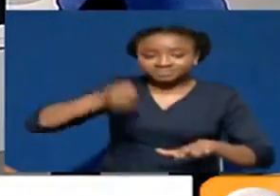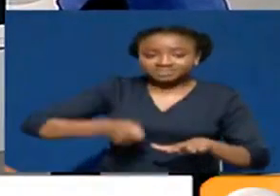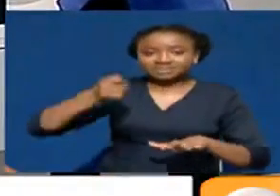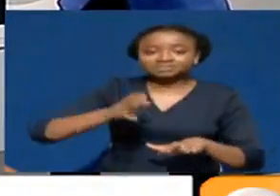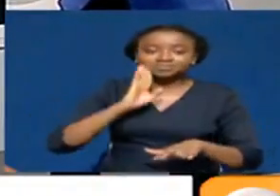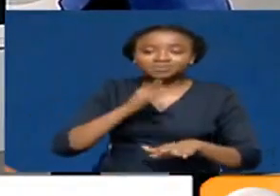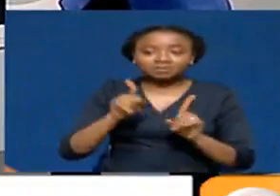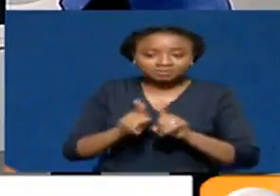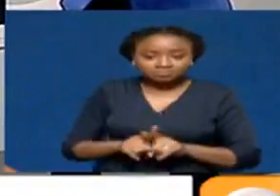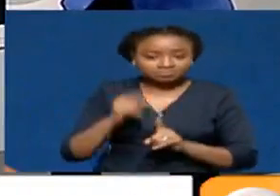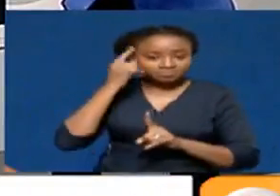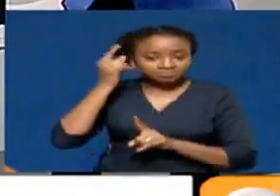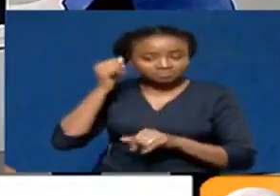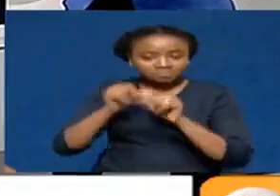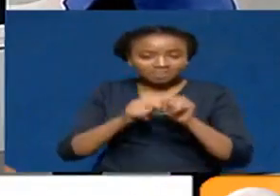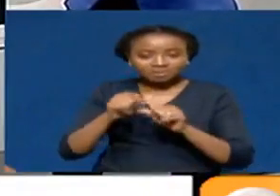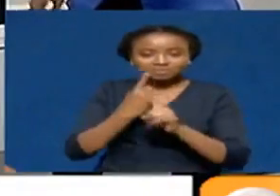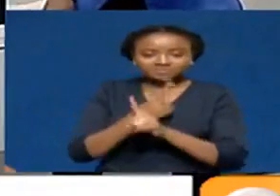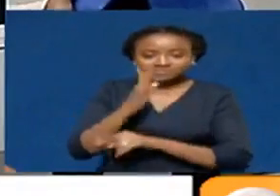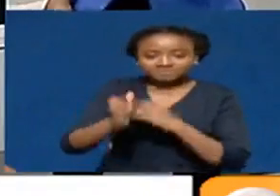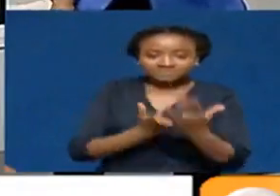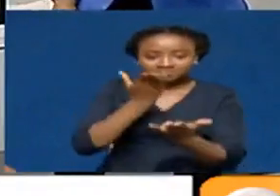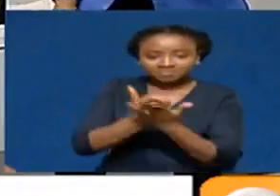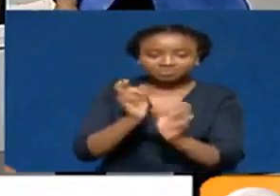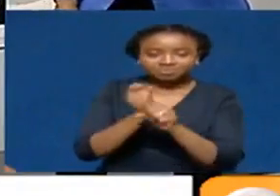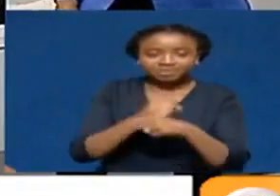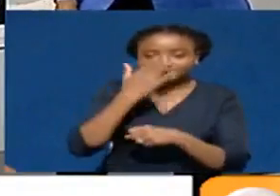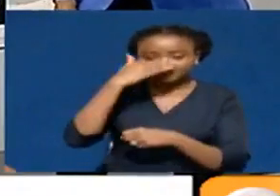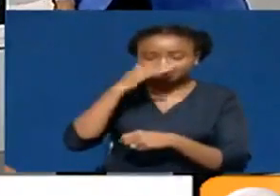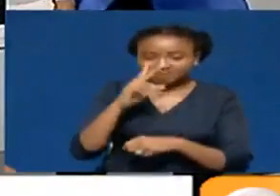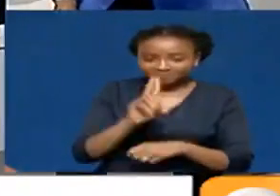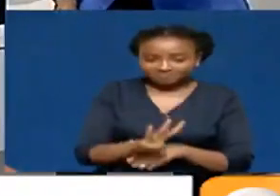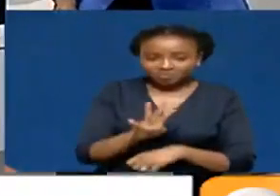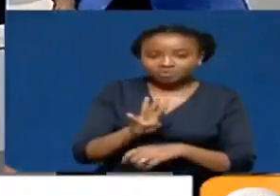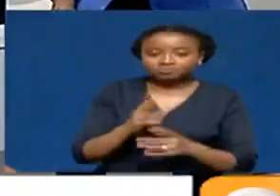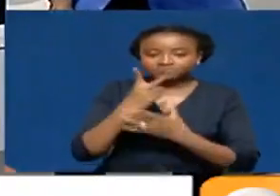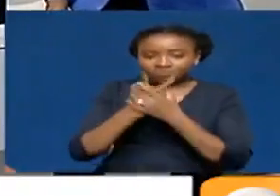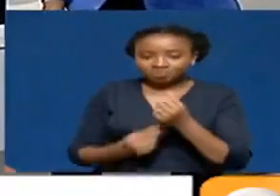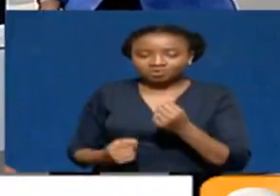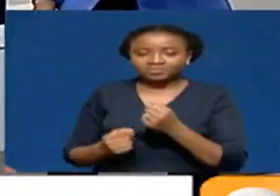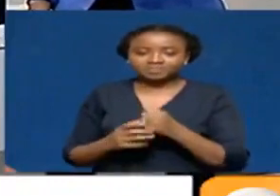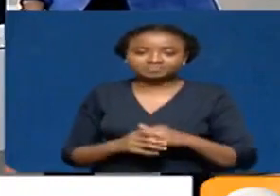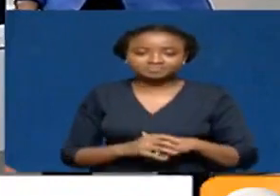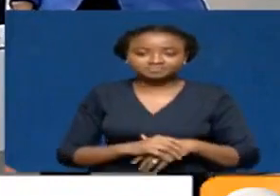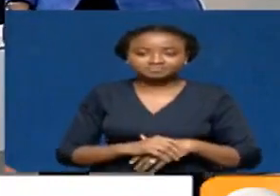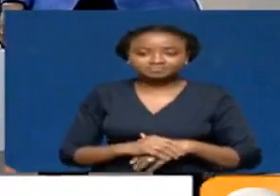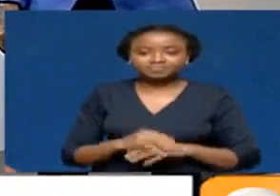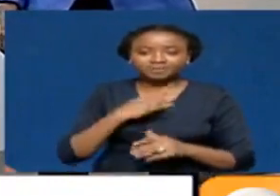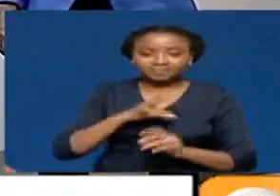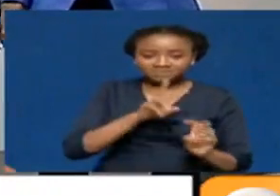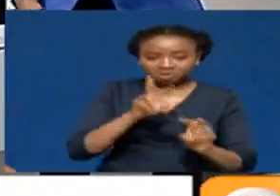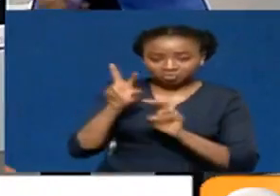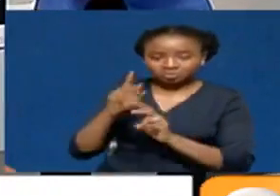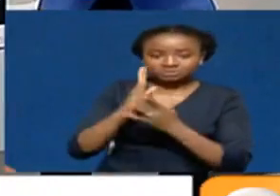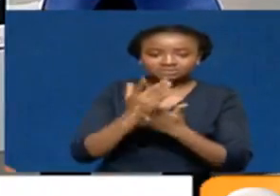the submissions that were made over 4 days by both the appellants and the respondents in this case. I want you to watch